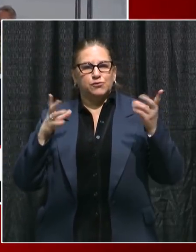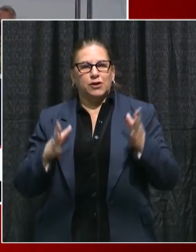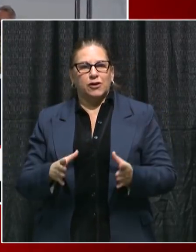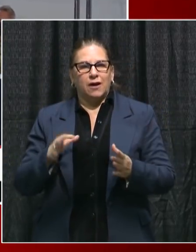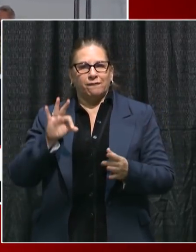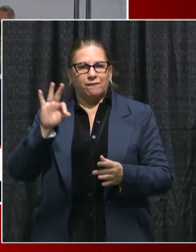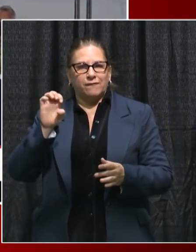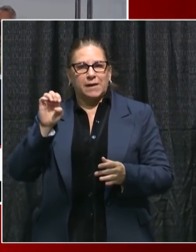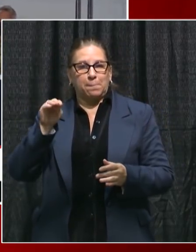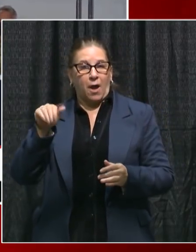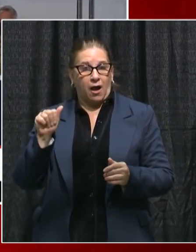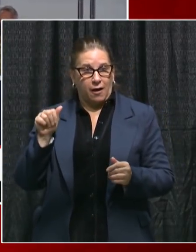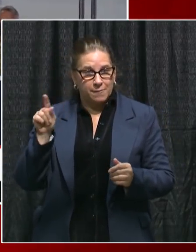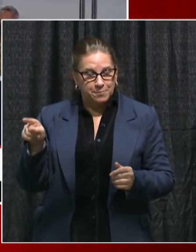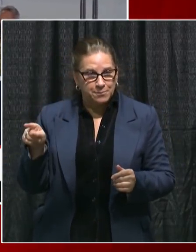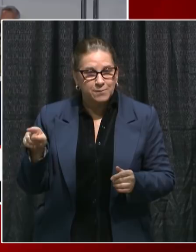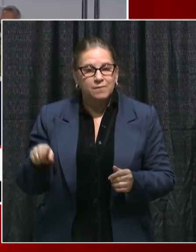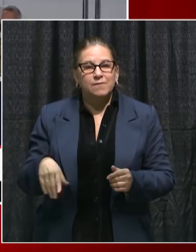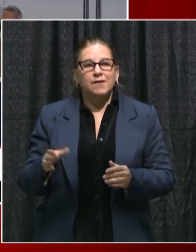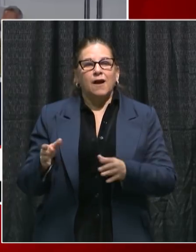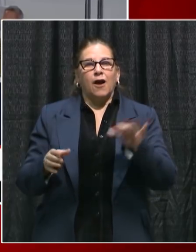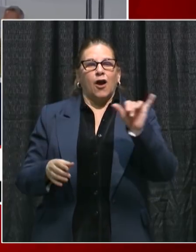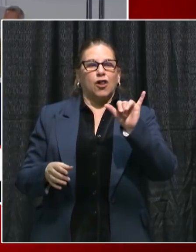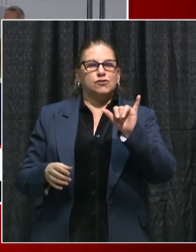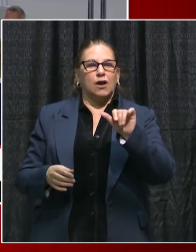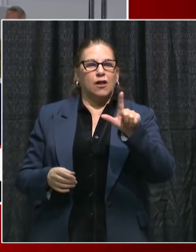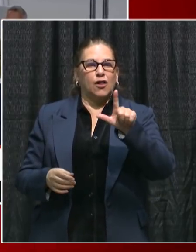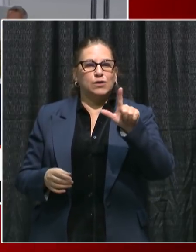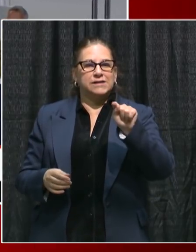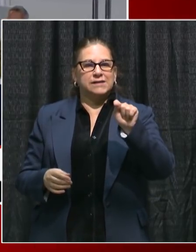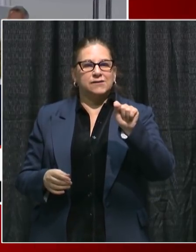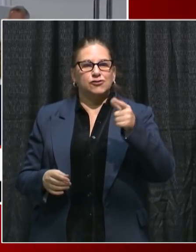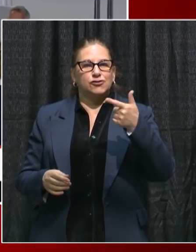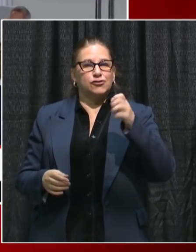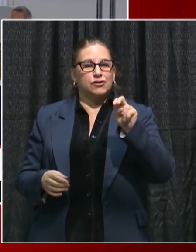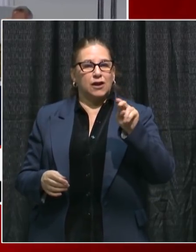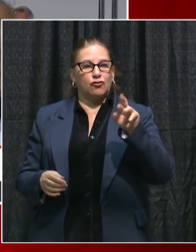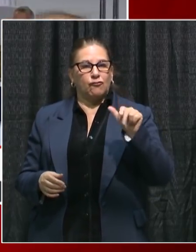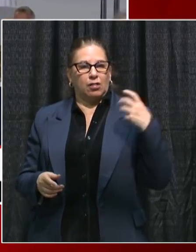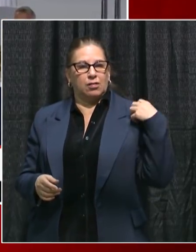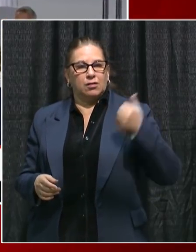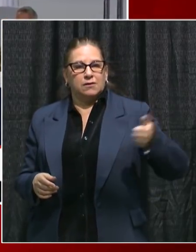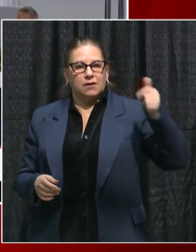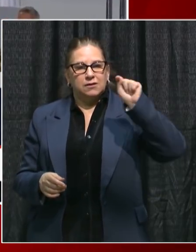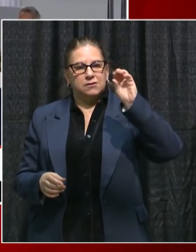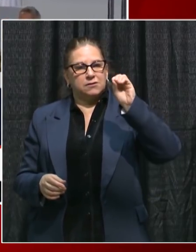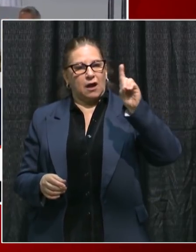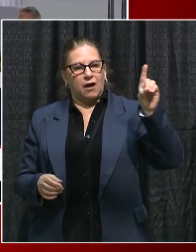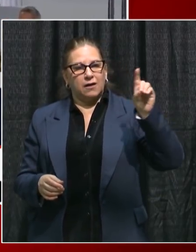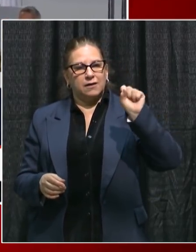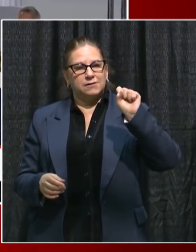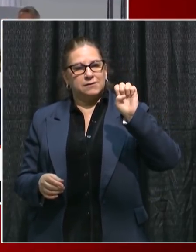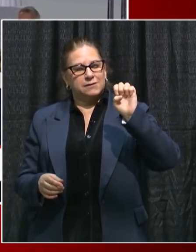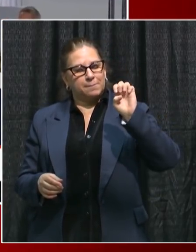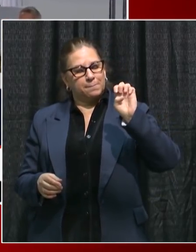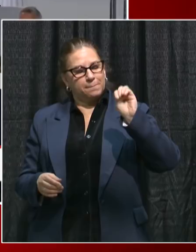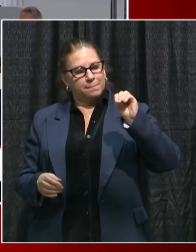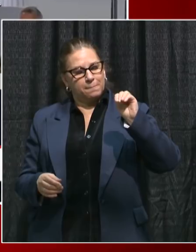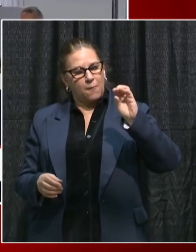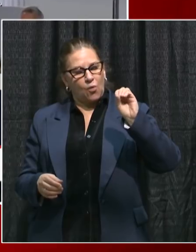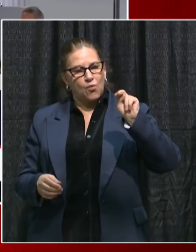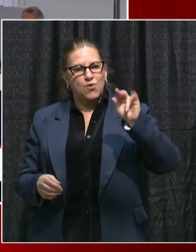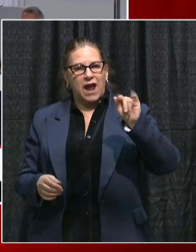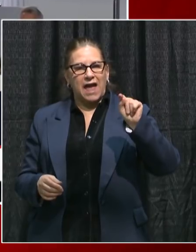Management Agency, as well as Lieutenant General Todd Simonite, who is the chief of